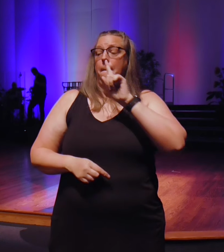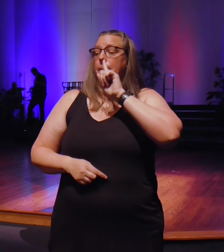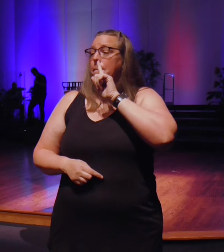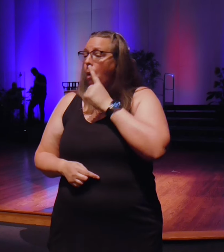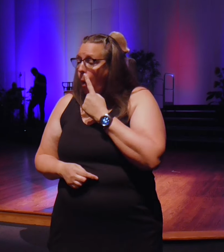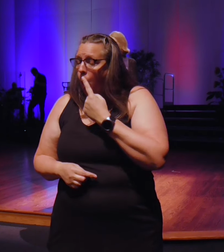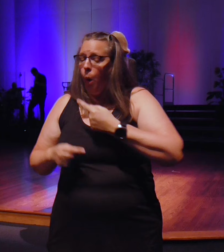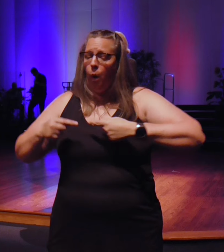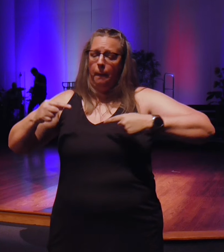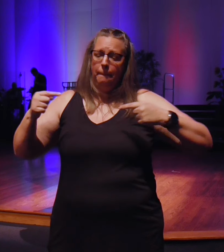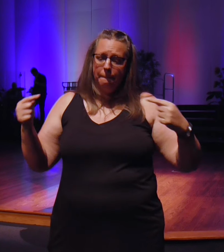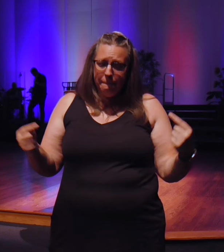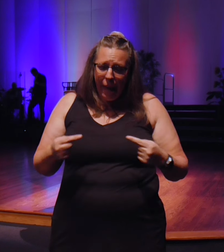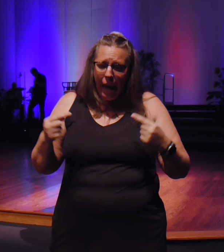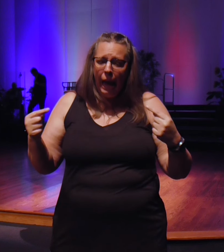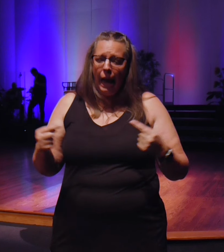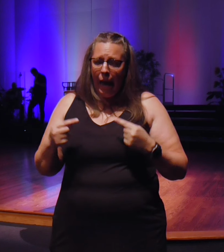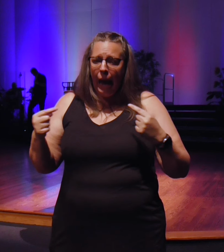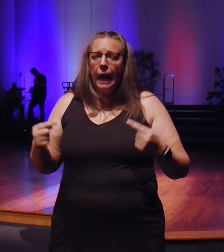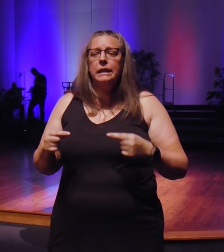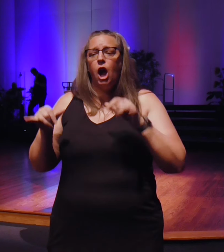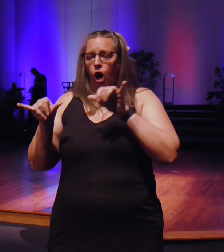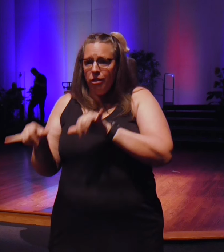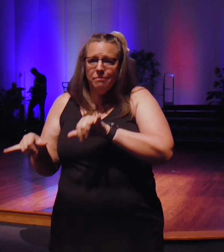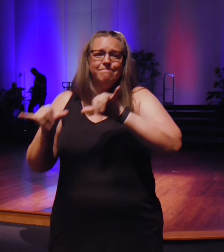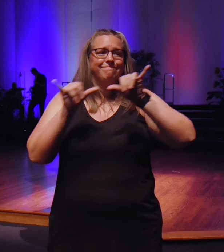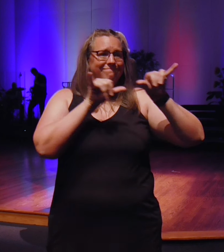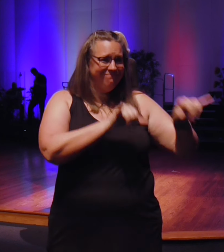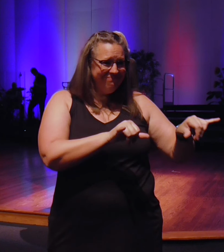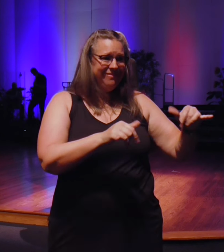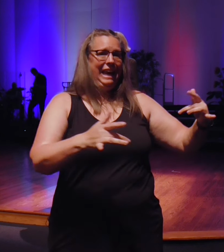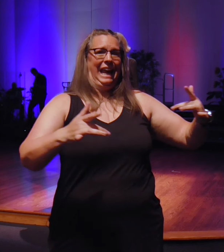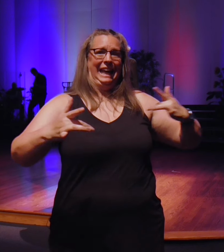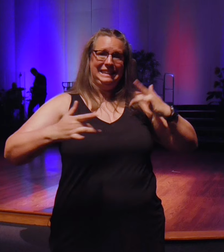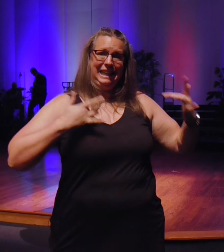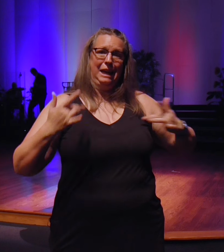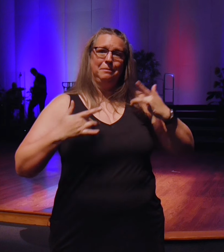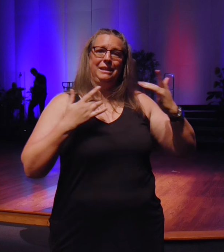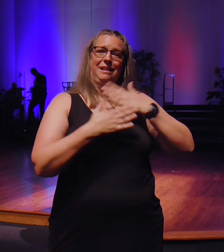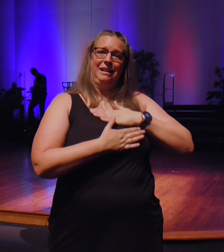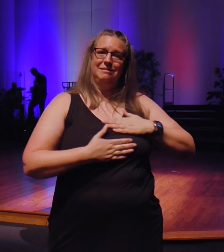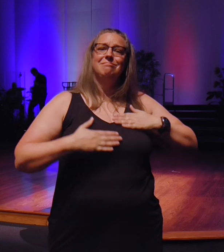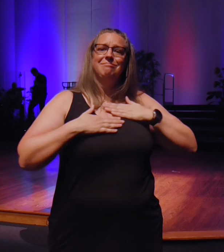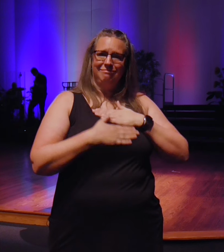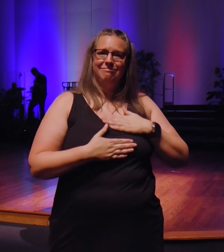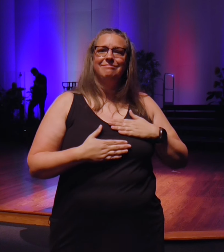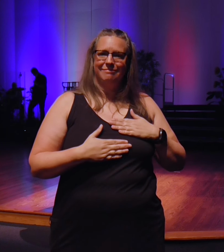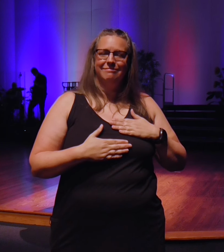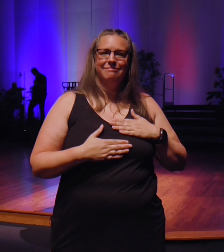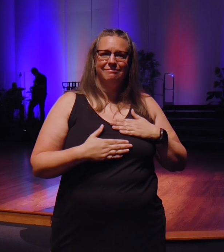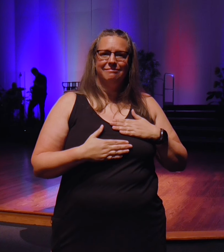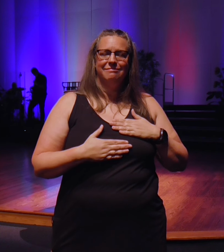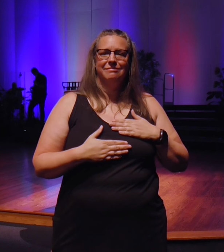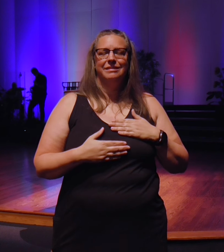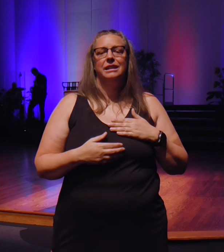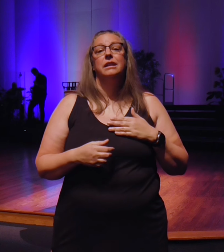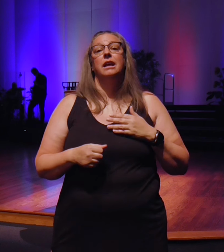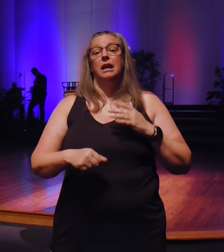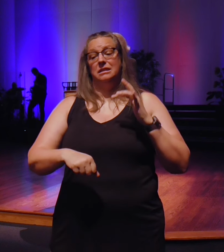and pain of it no less than in the excitement and gladness.